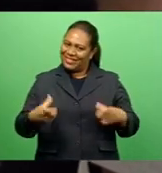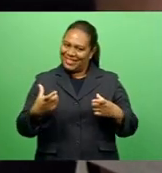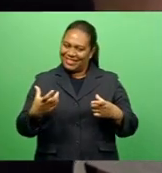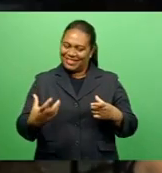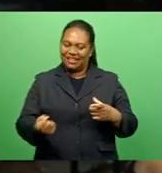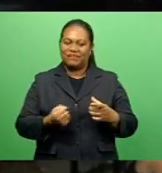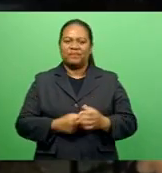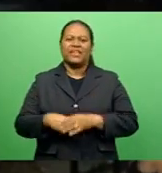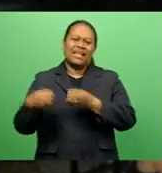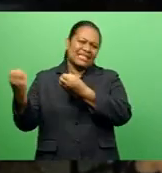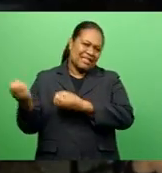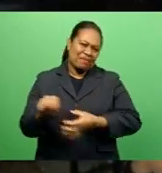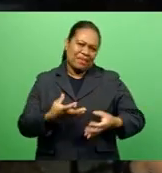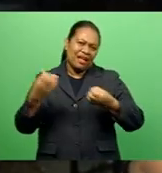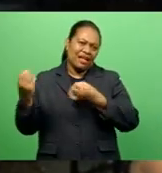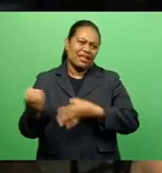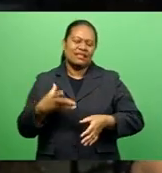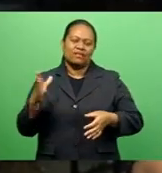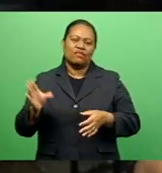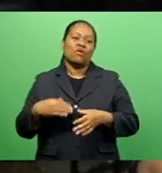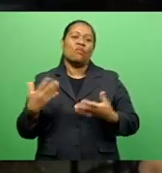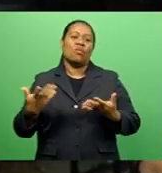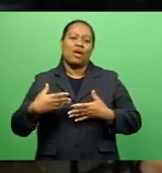of New Zealand who's been fantastic.